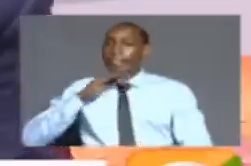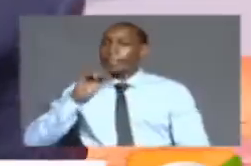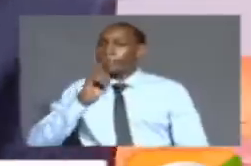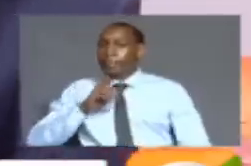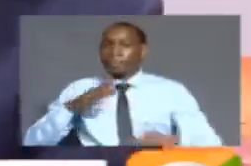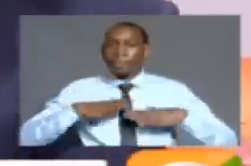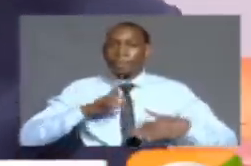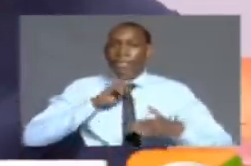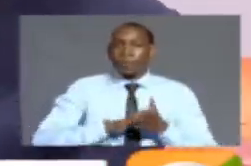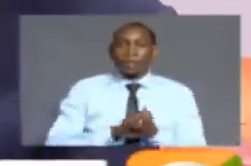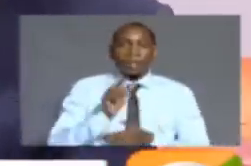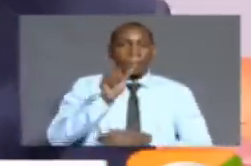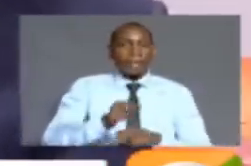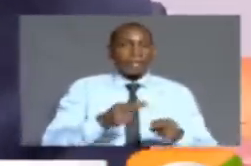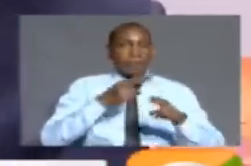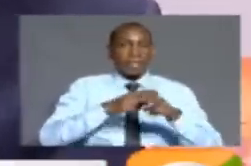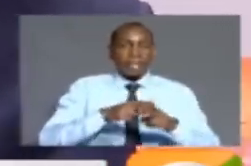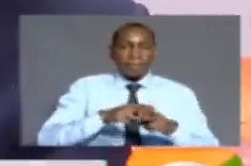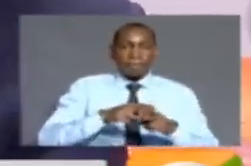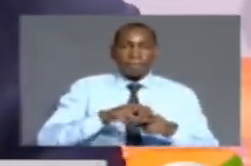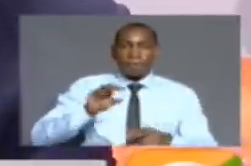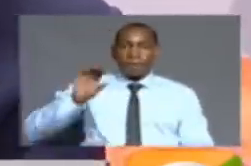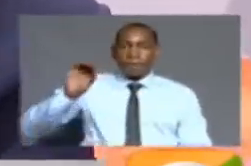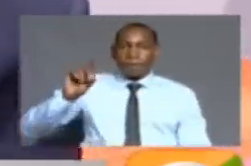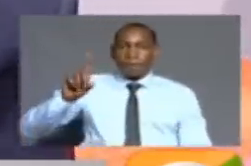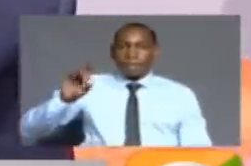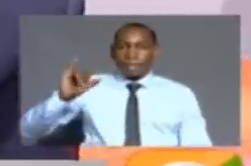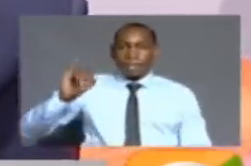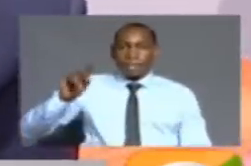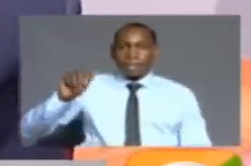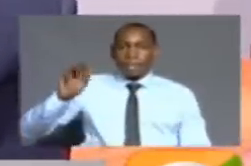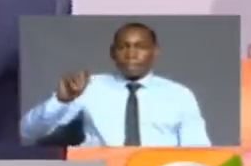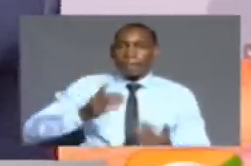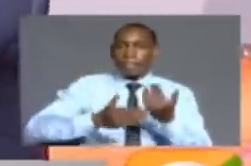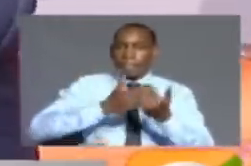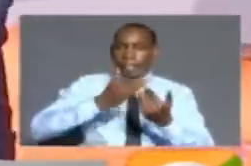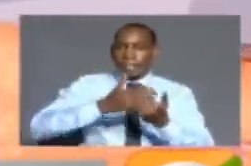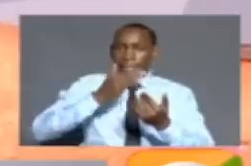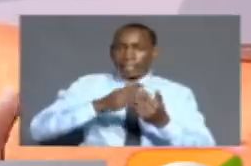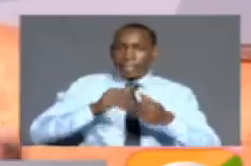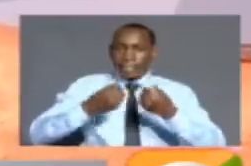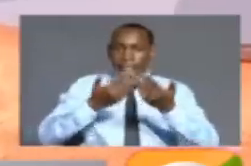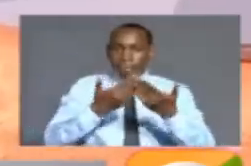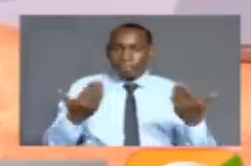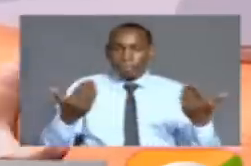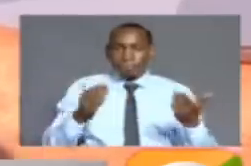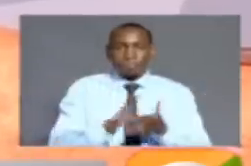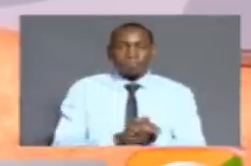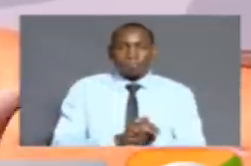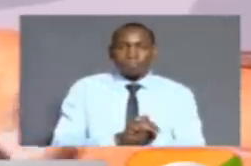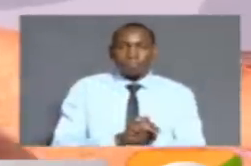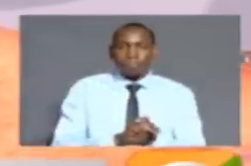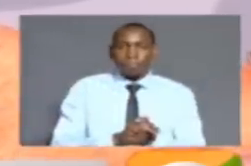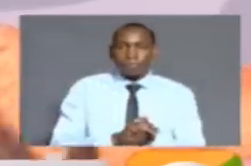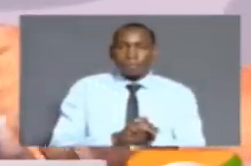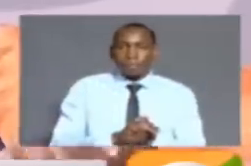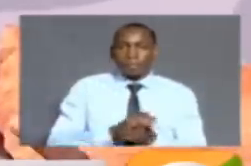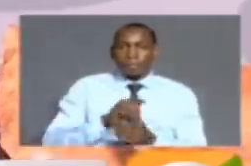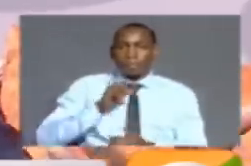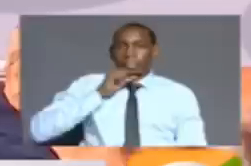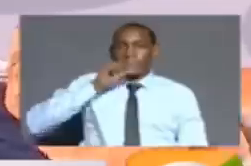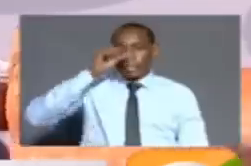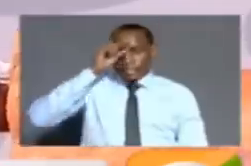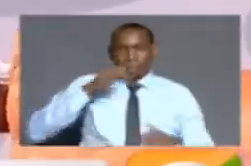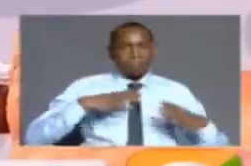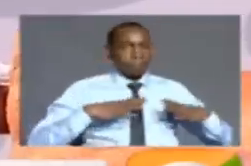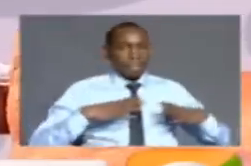there was a gentleman called Ledama and he cared about something and this is what he left. Yeah. You know, this greed where we are taking too much and